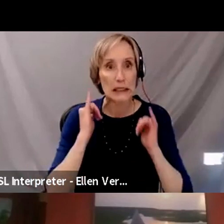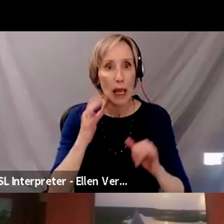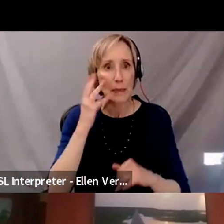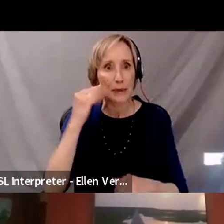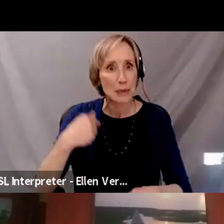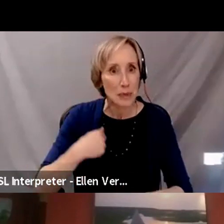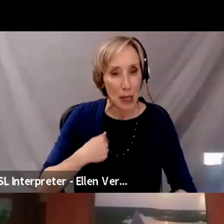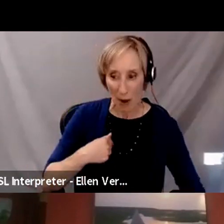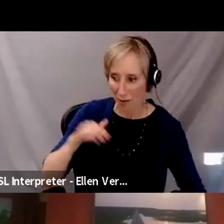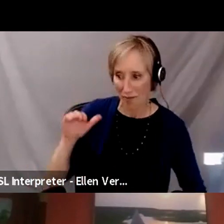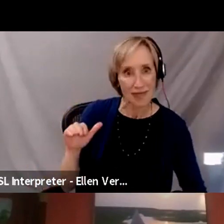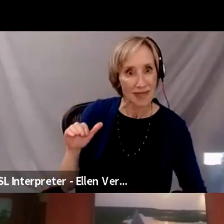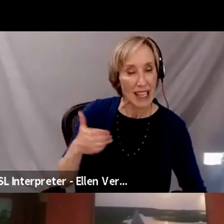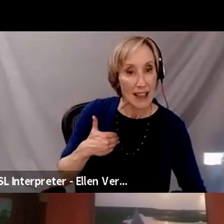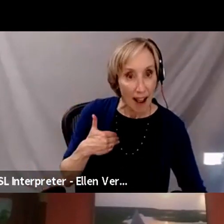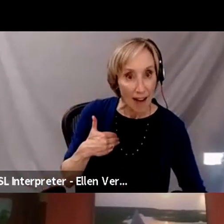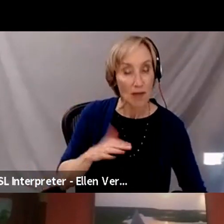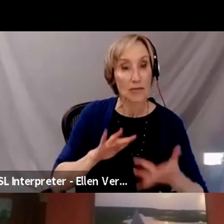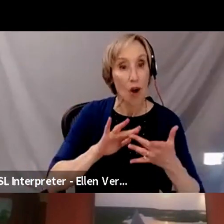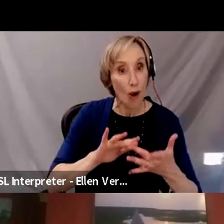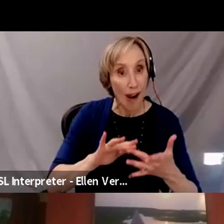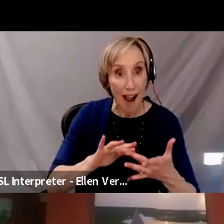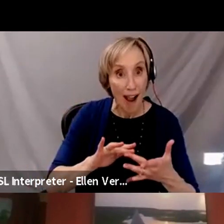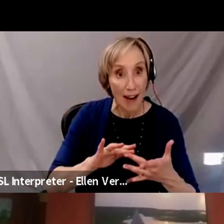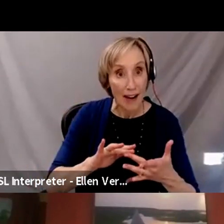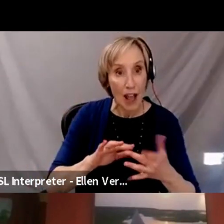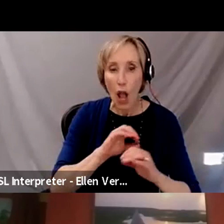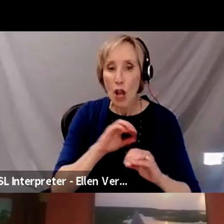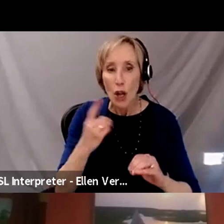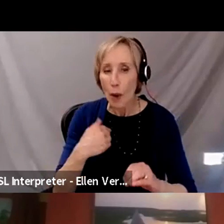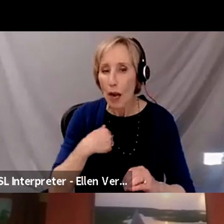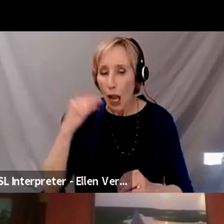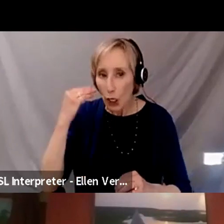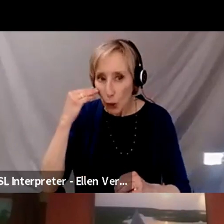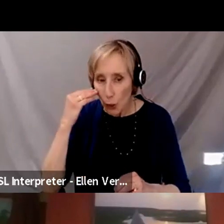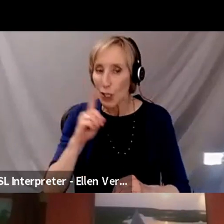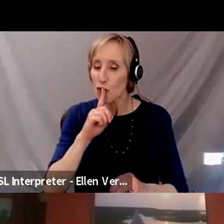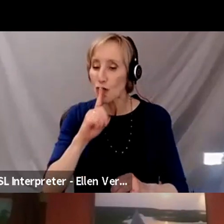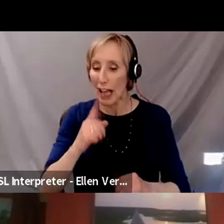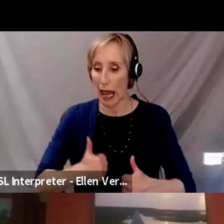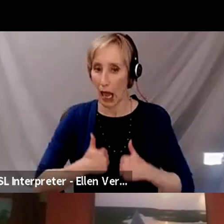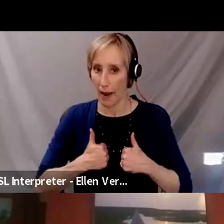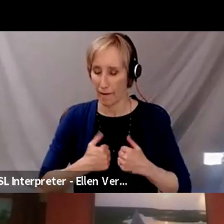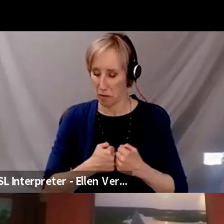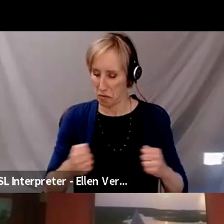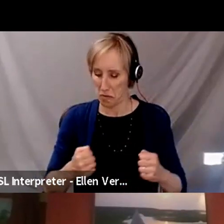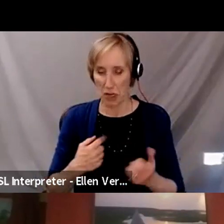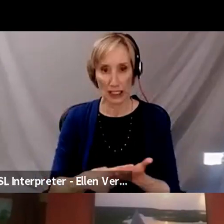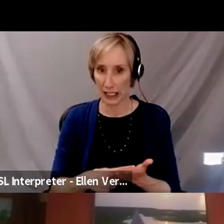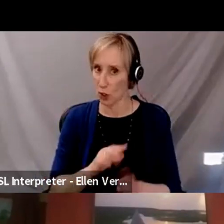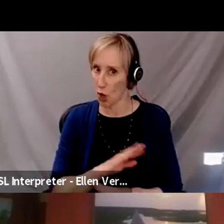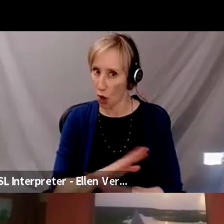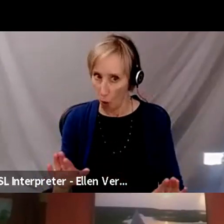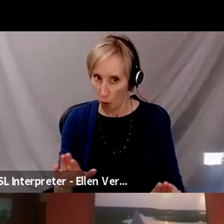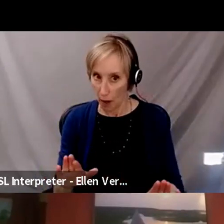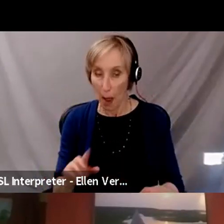at a very young age online, when there was no one I knew in real life who would talk about these things. I didn't hear